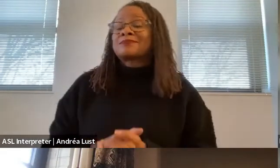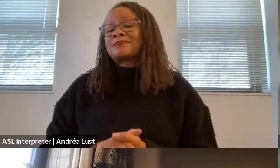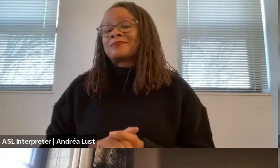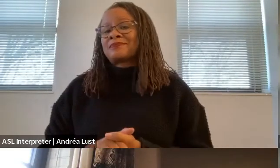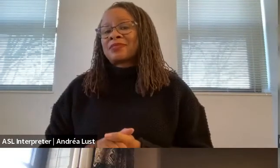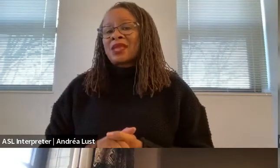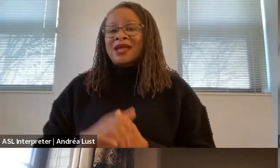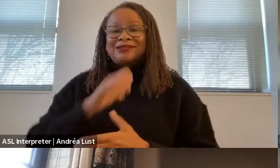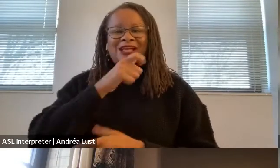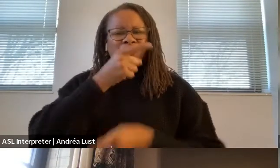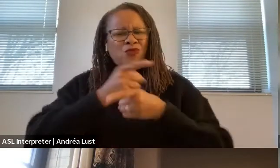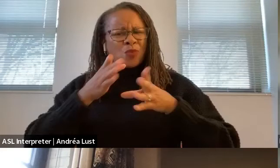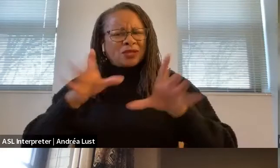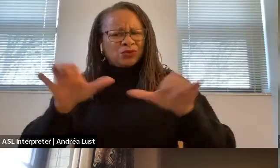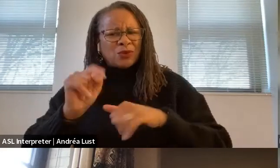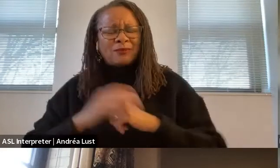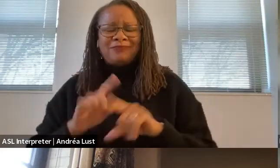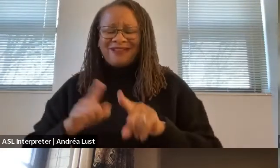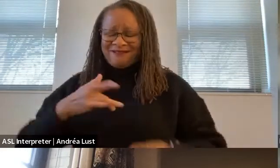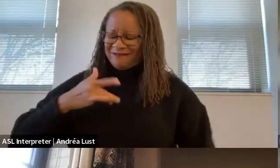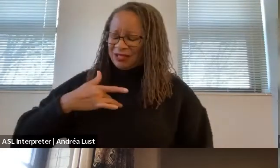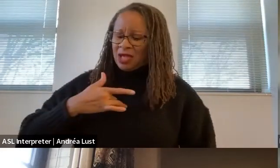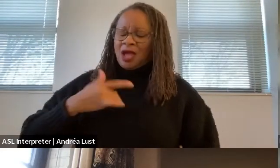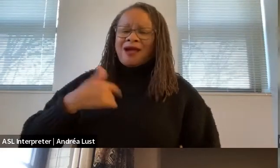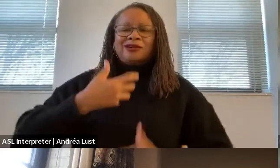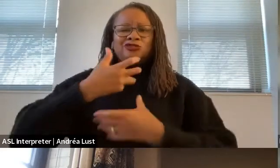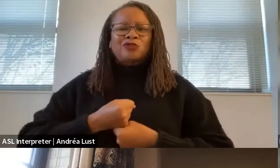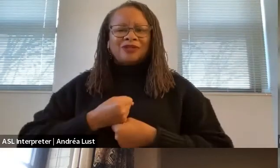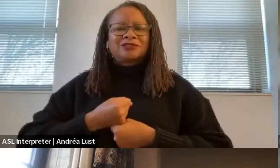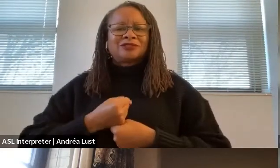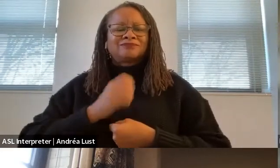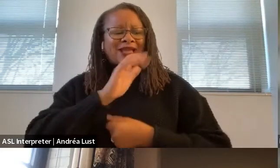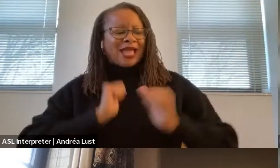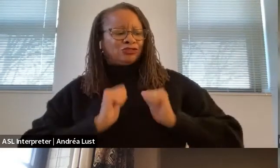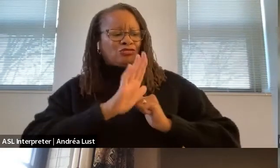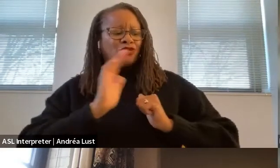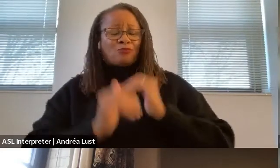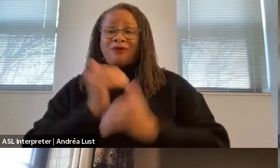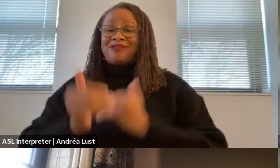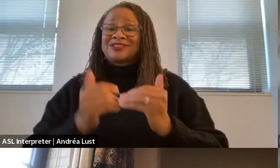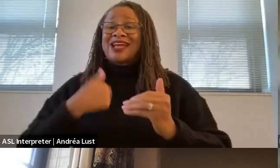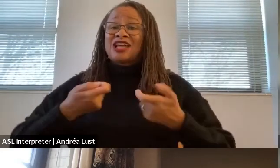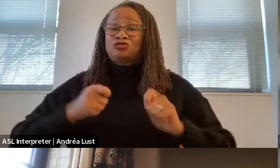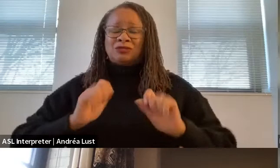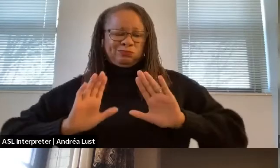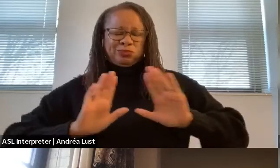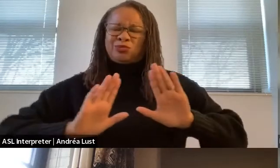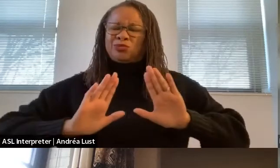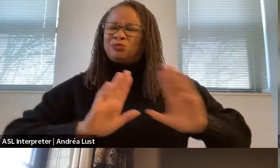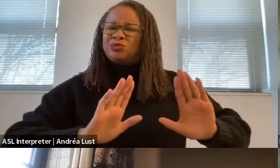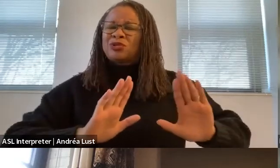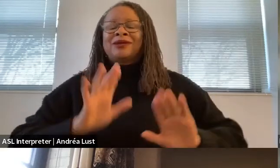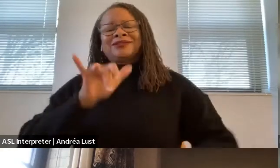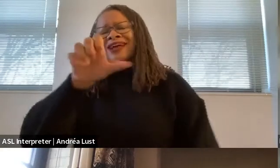it's not the right way to do it, but I think I do trust the actor's process, and I just try to push them. And yes, we talk,